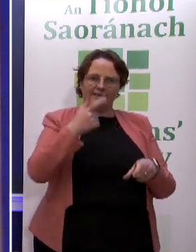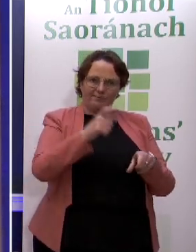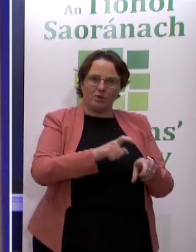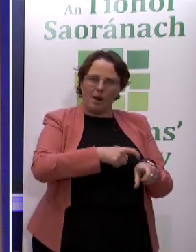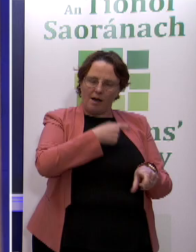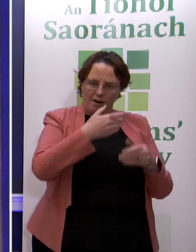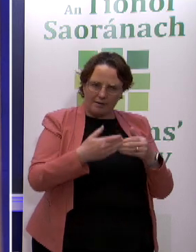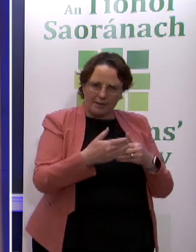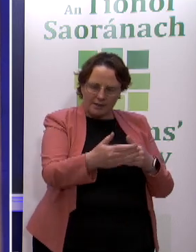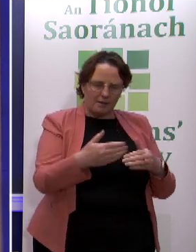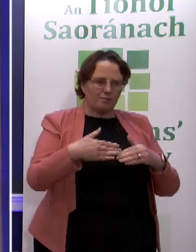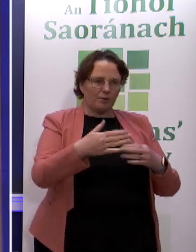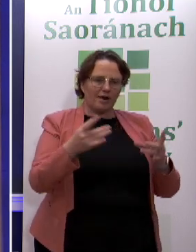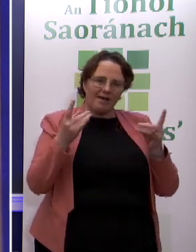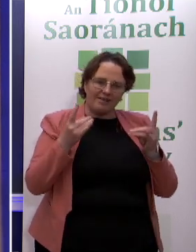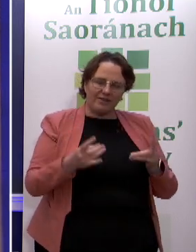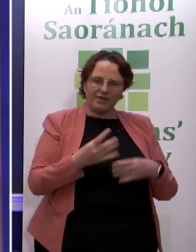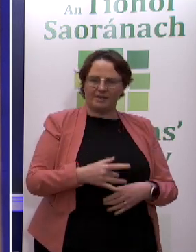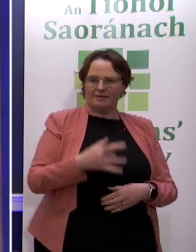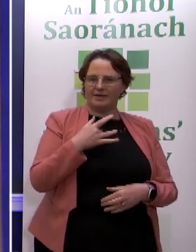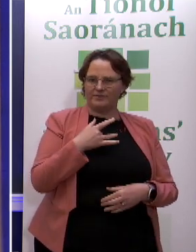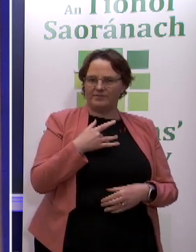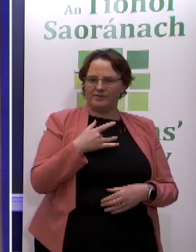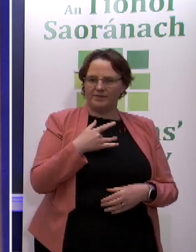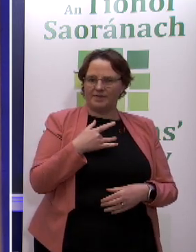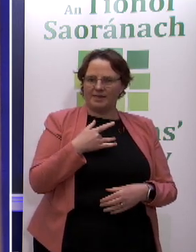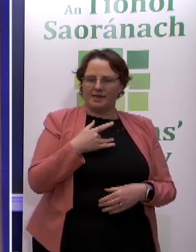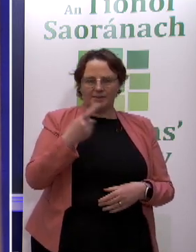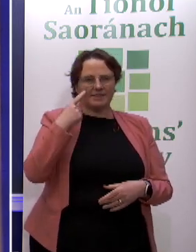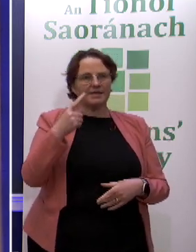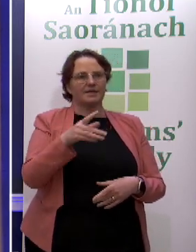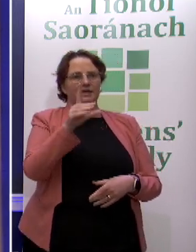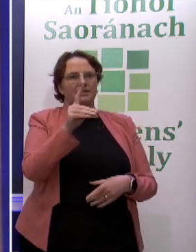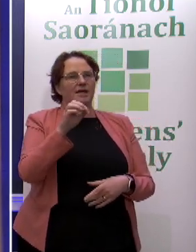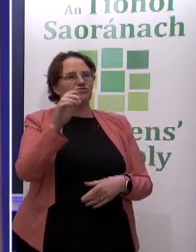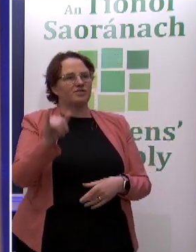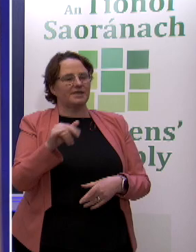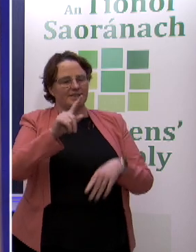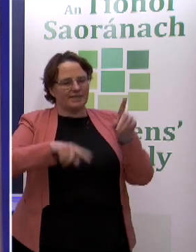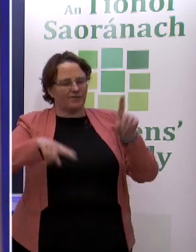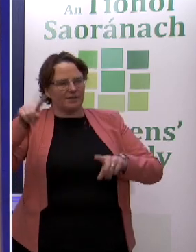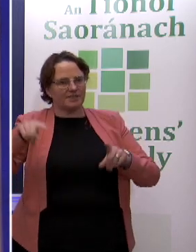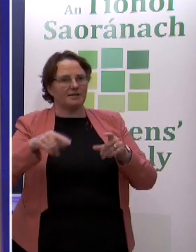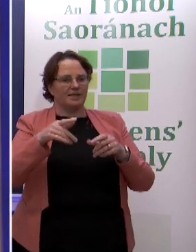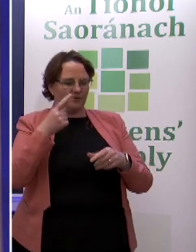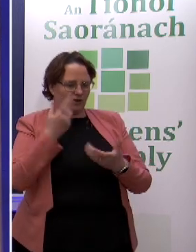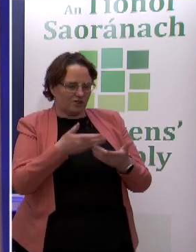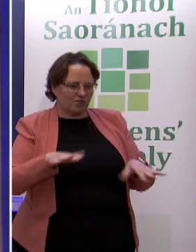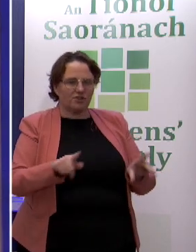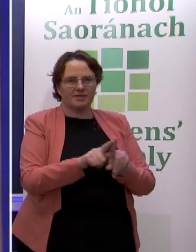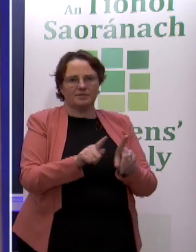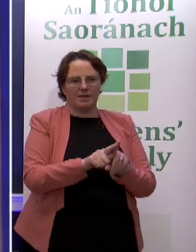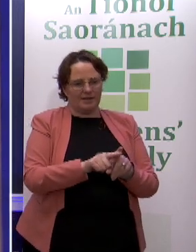longer, healthier lives, and also in terms of we see dietary diversity being really important in growth in children as well.